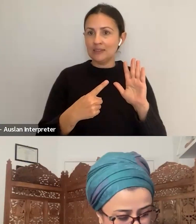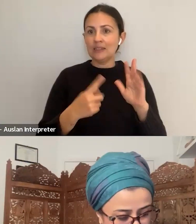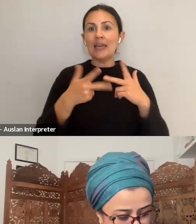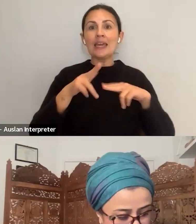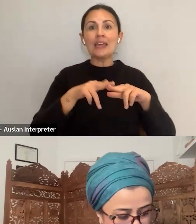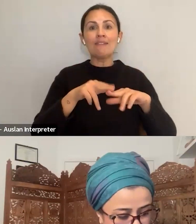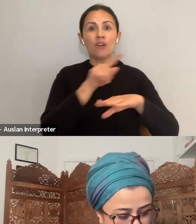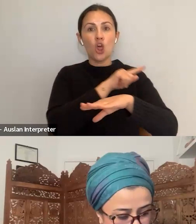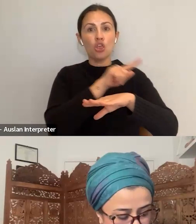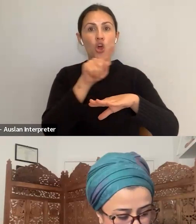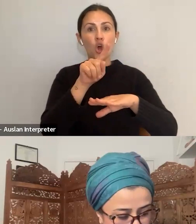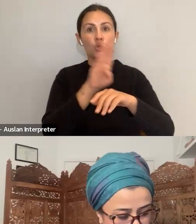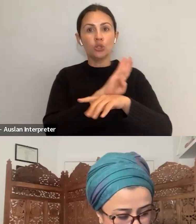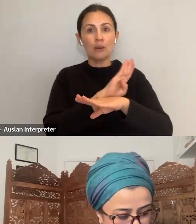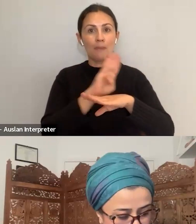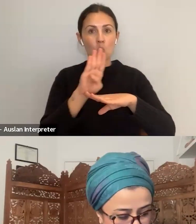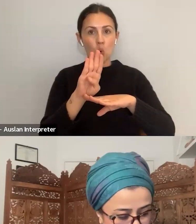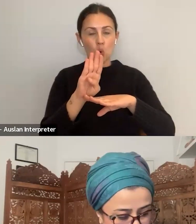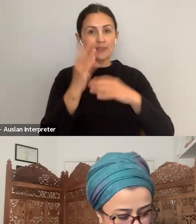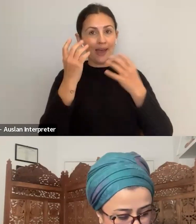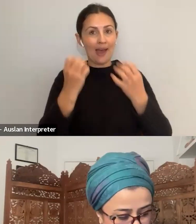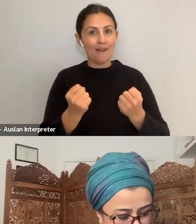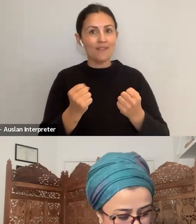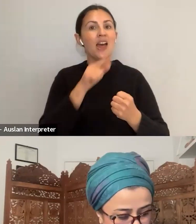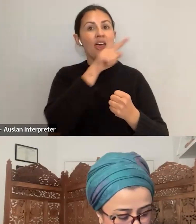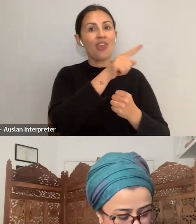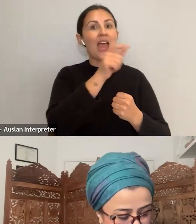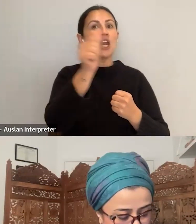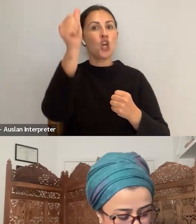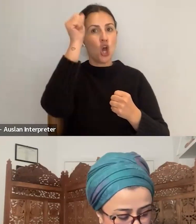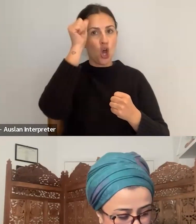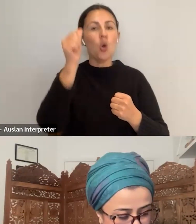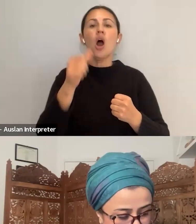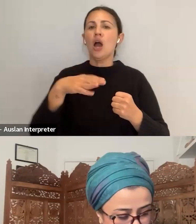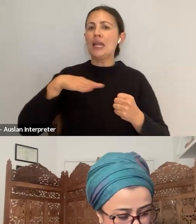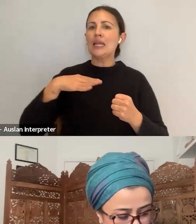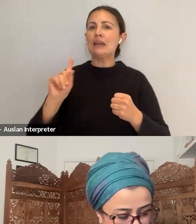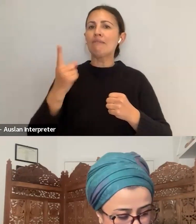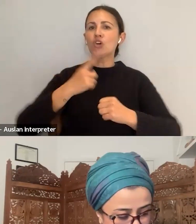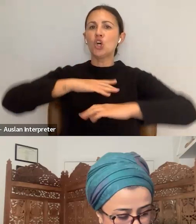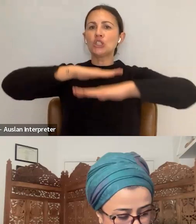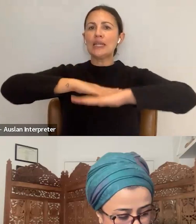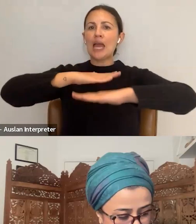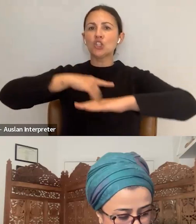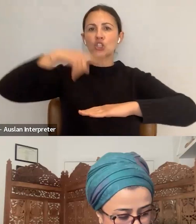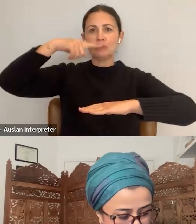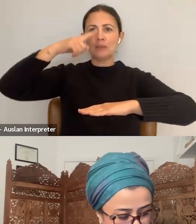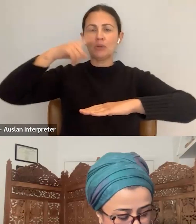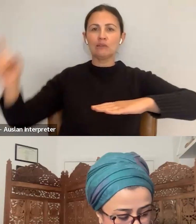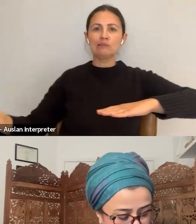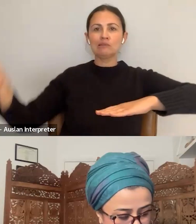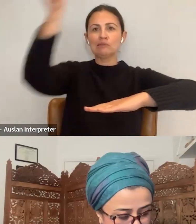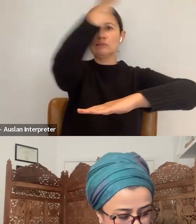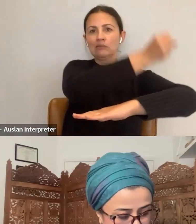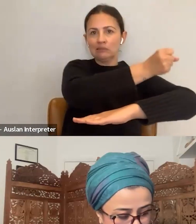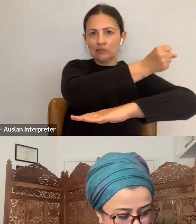better at identifying positions on, you know, for First Nations people. And then that becomes the action. Actually inviting someone onto